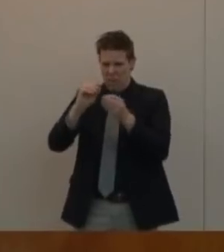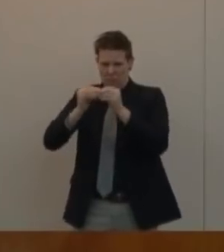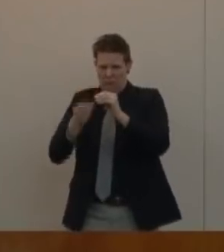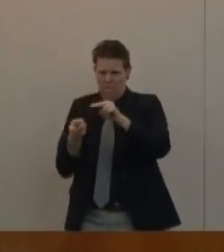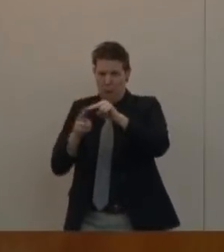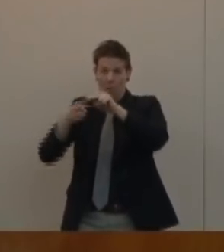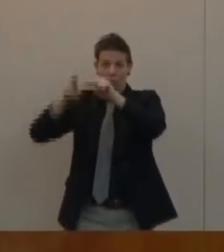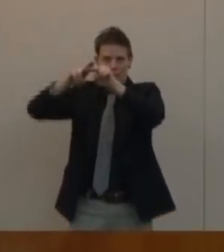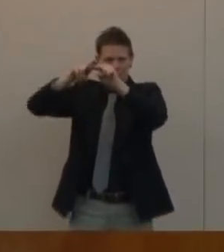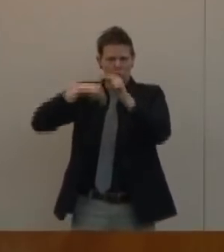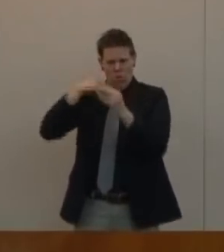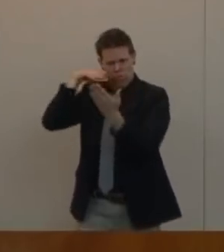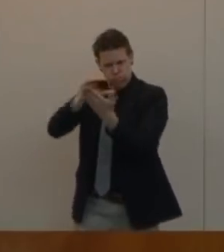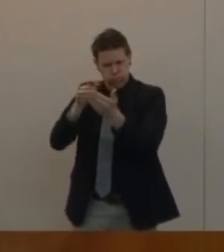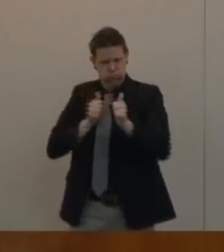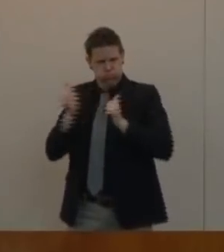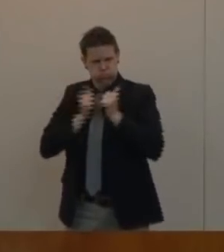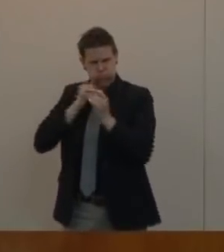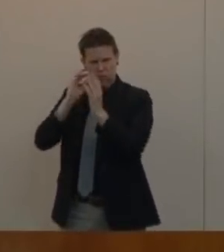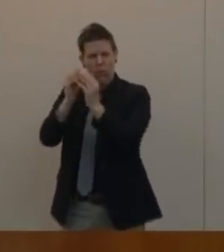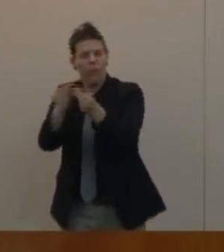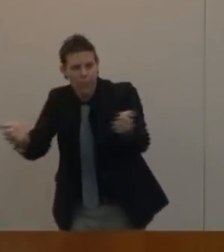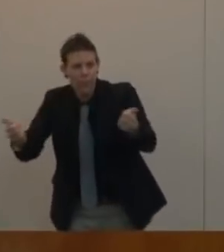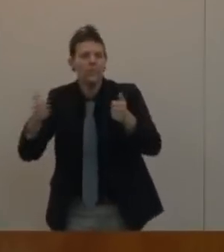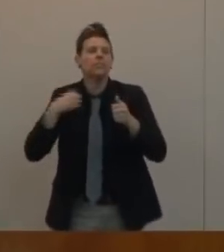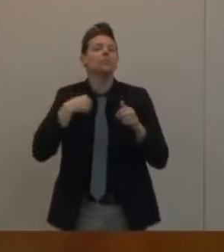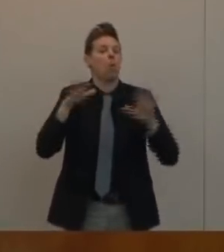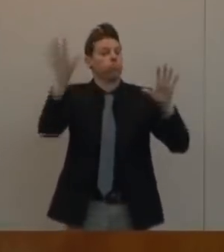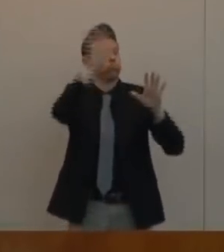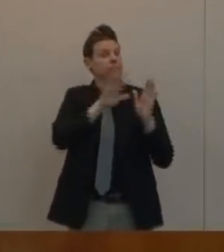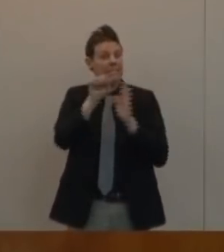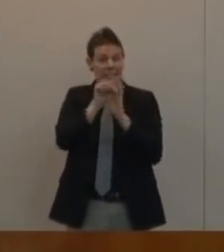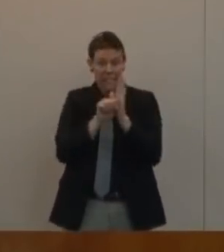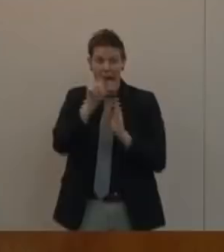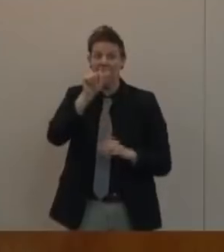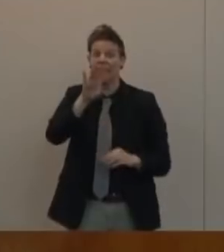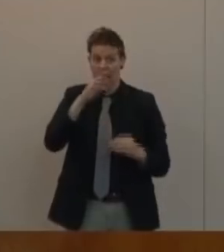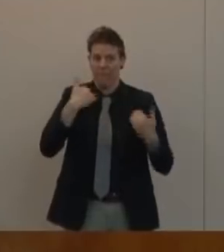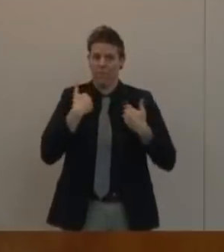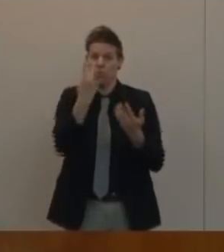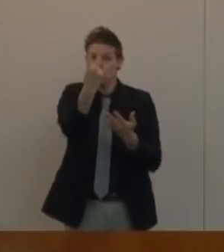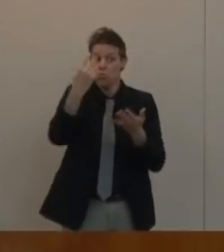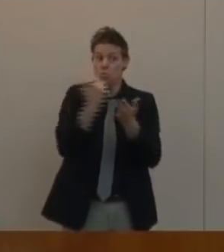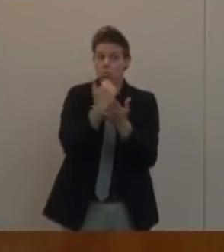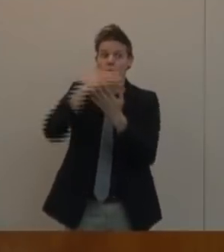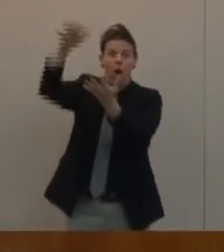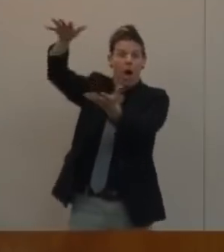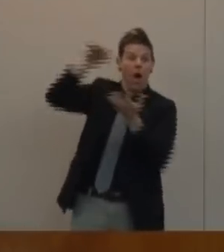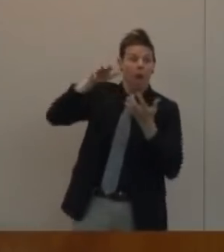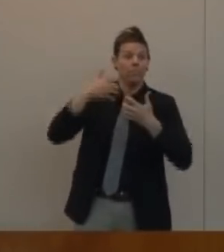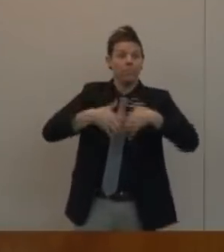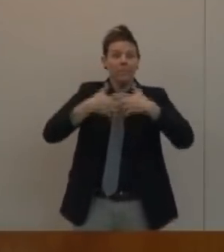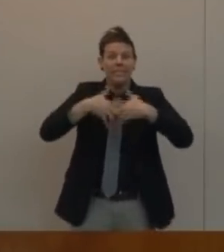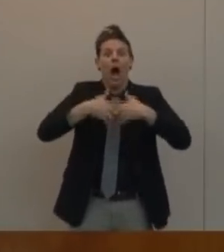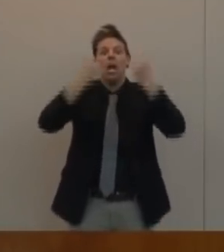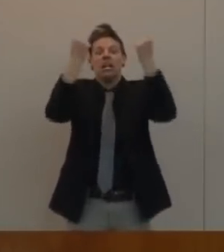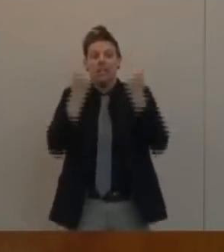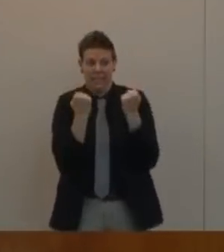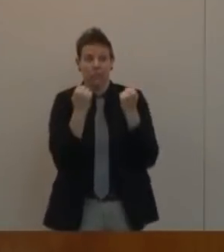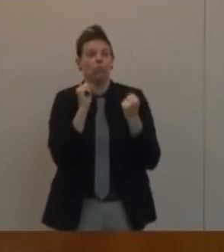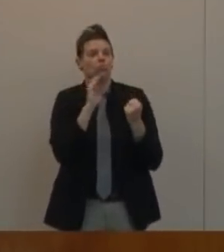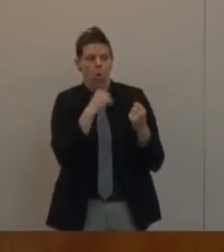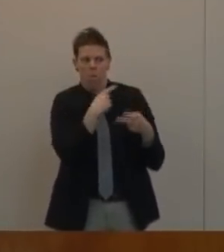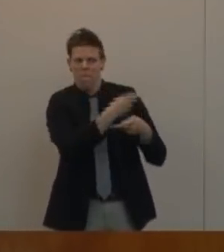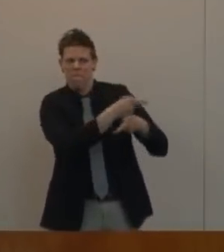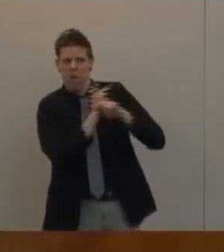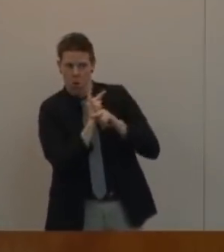and supplies, the state laboratories have 2 new machines. We thank the state veterinary school for loaning one of them to us,